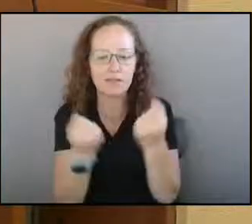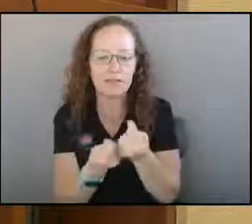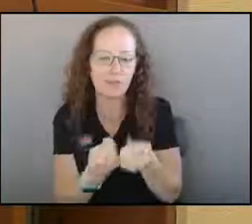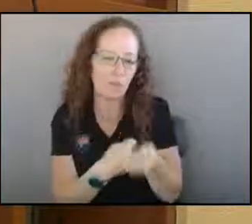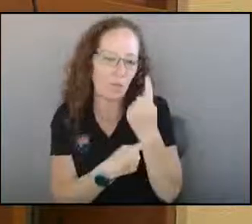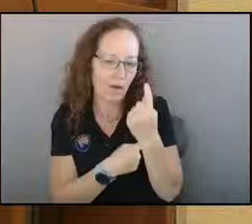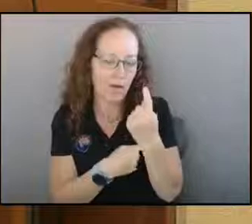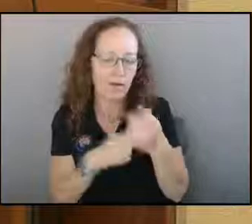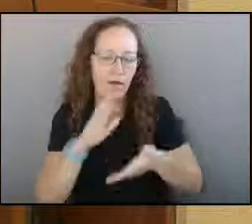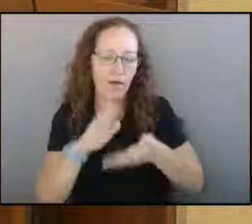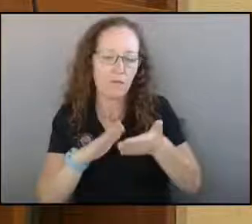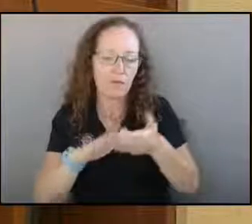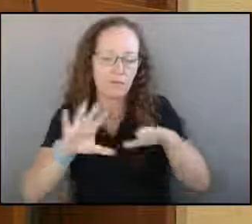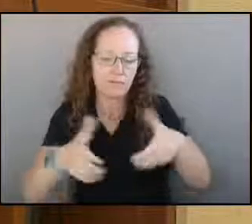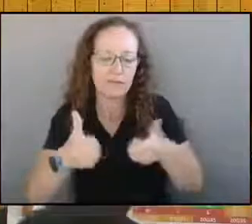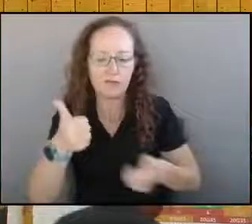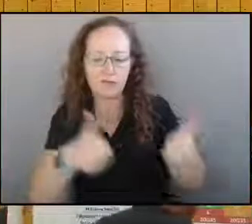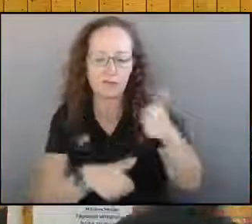Jason Coyle.